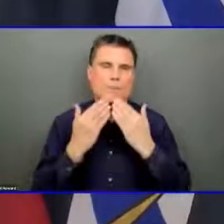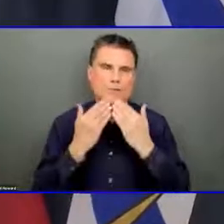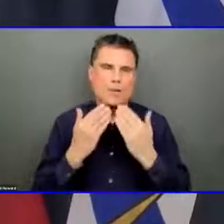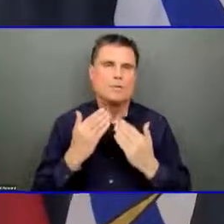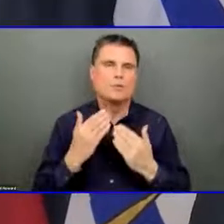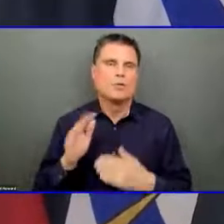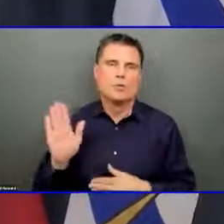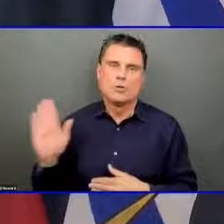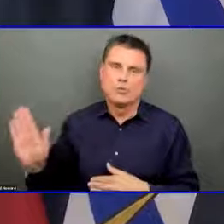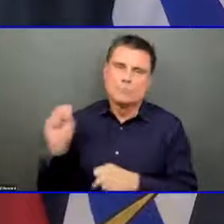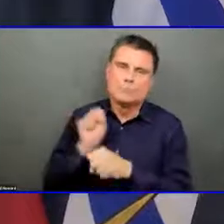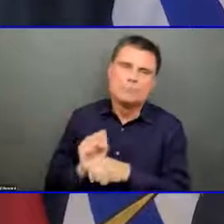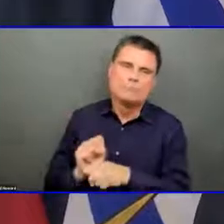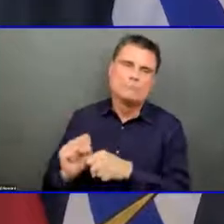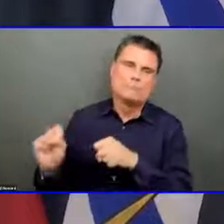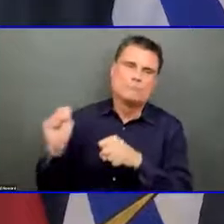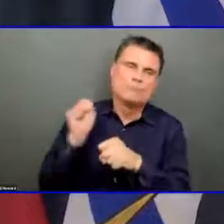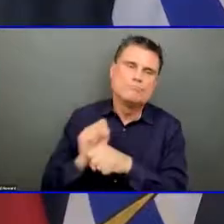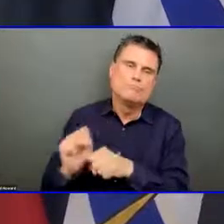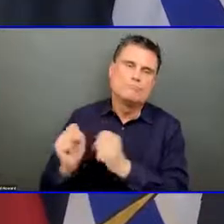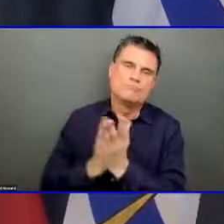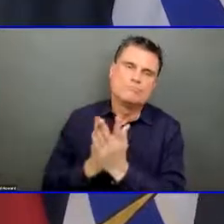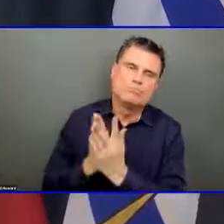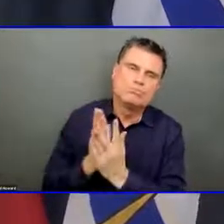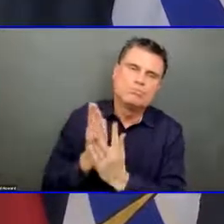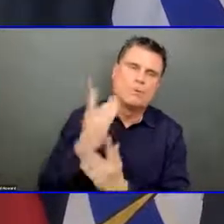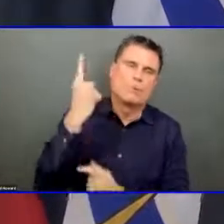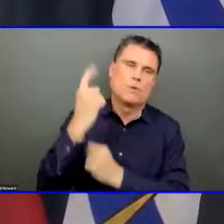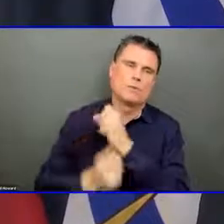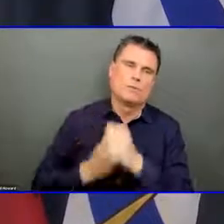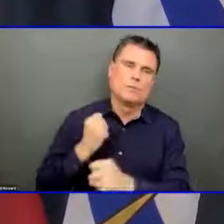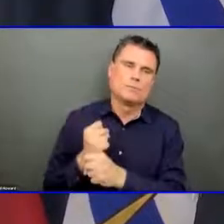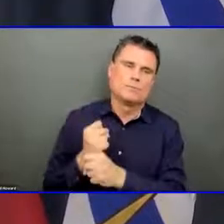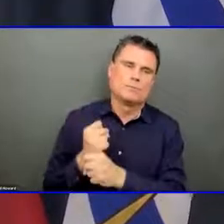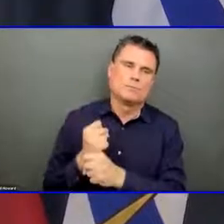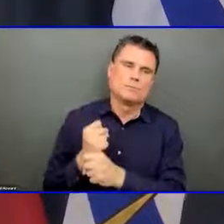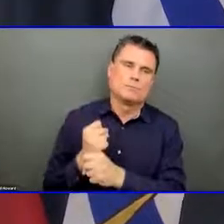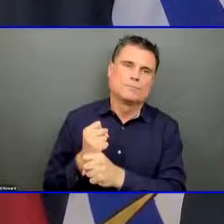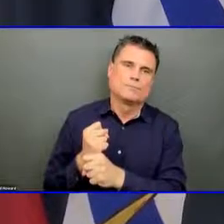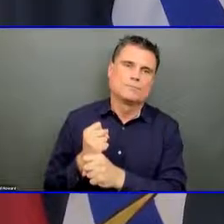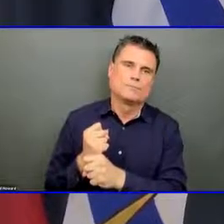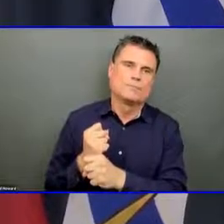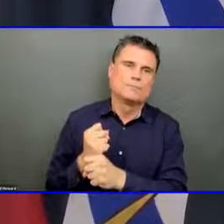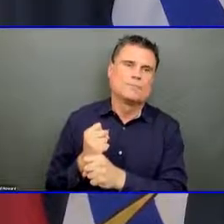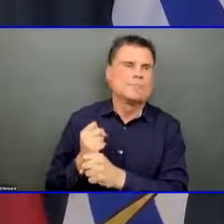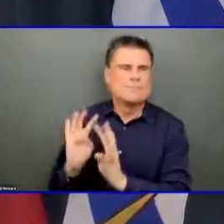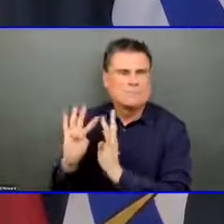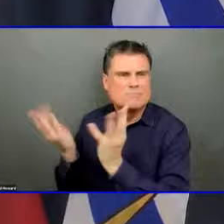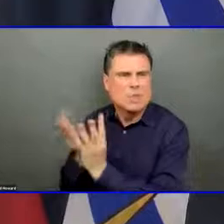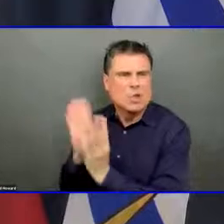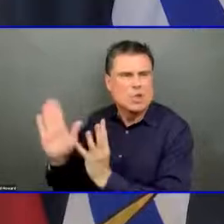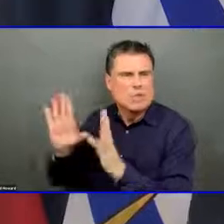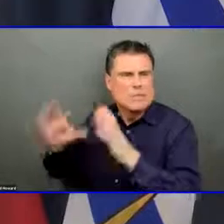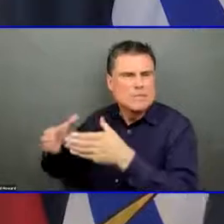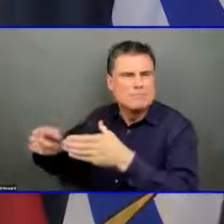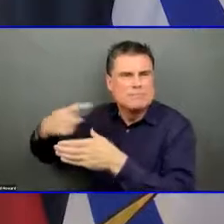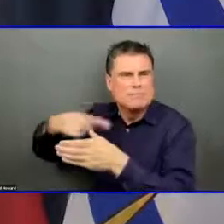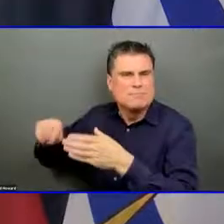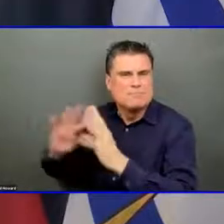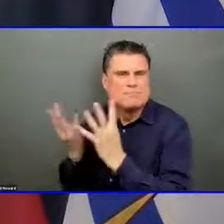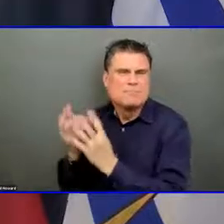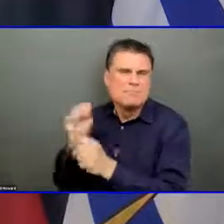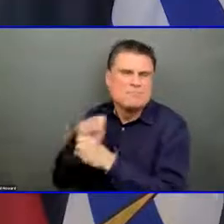people and so much dedication of a whole team of people in public health. And we, I think, are a